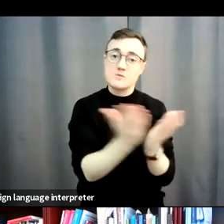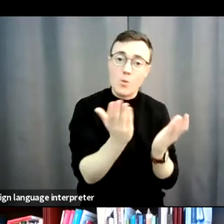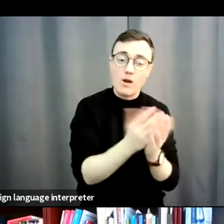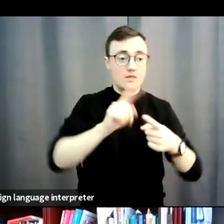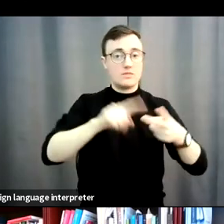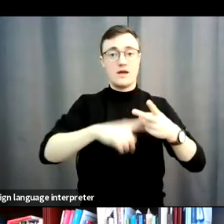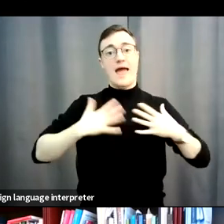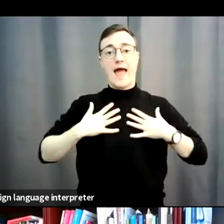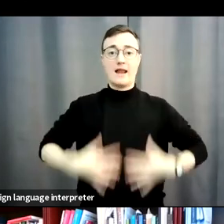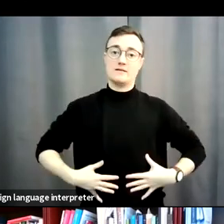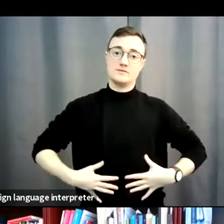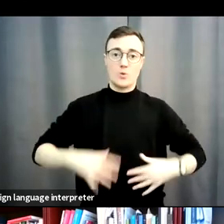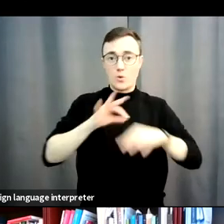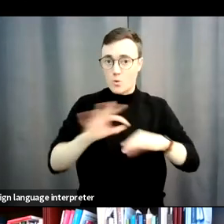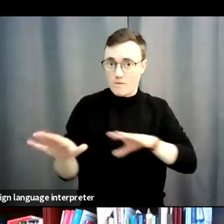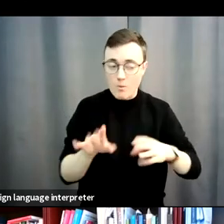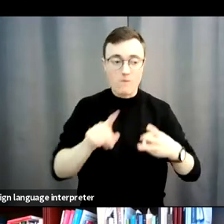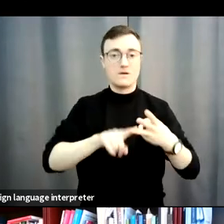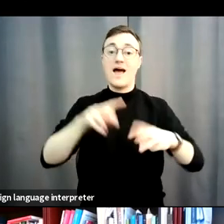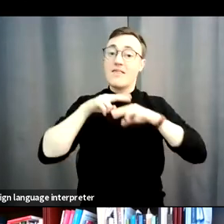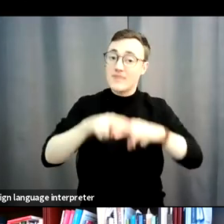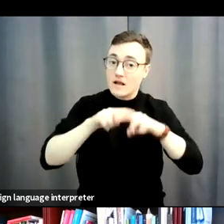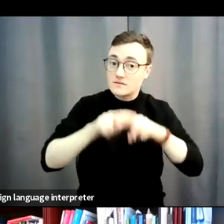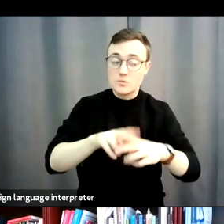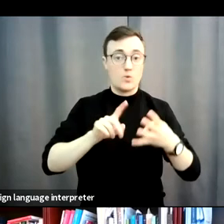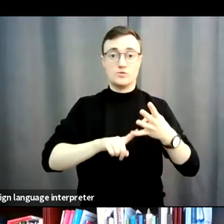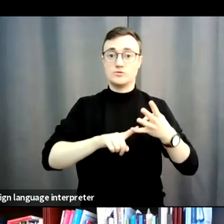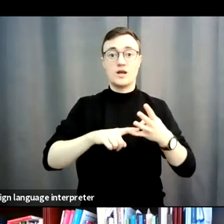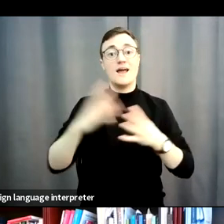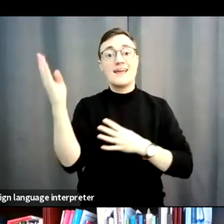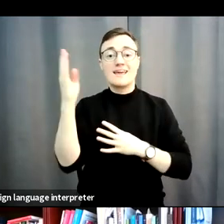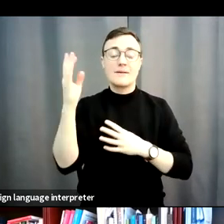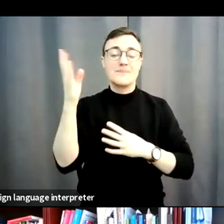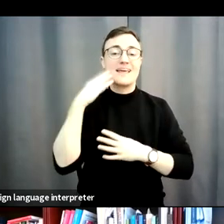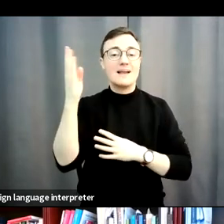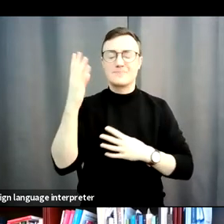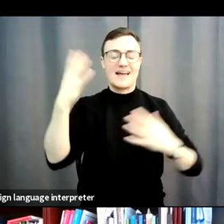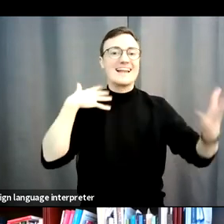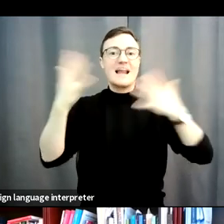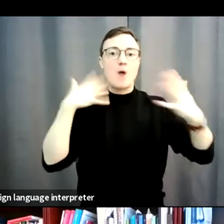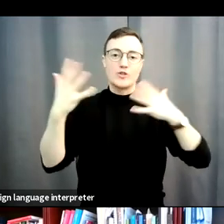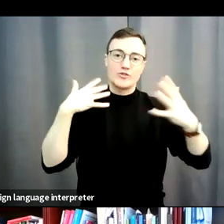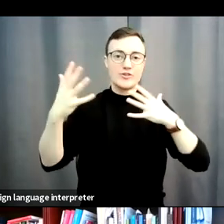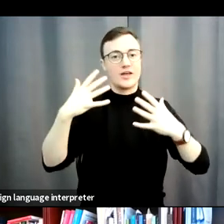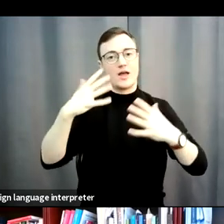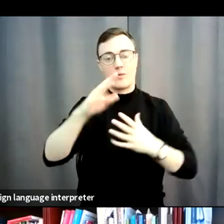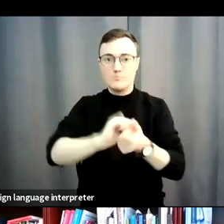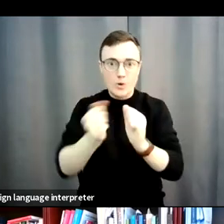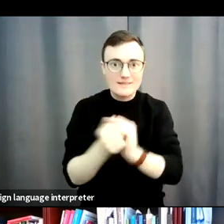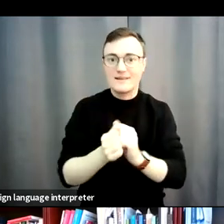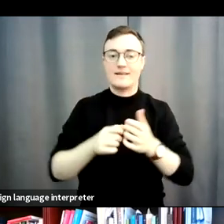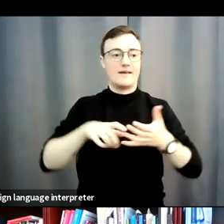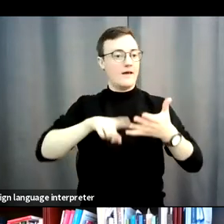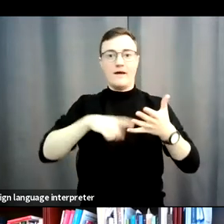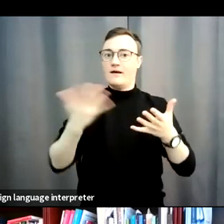transportation, social protection, climate issues, local planning. Well, I already said climate, environmental issues